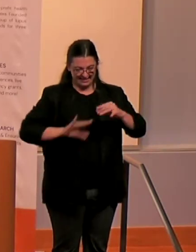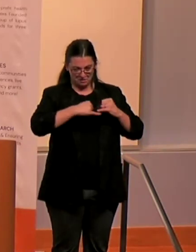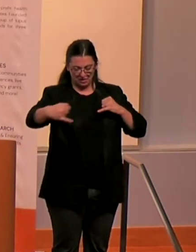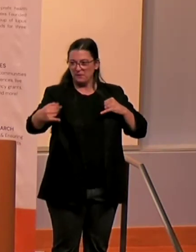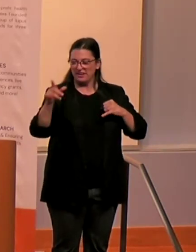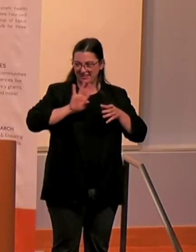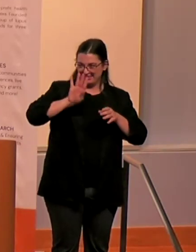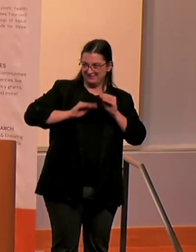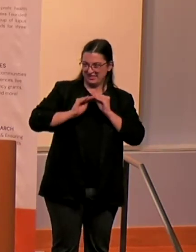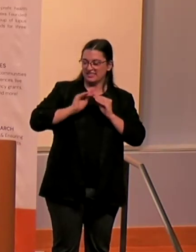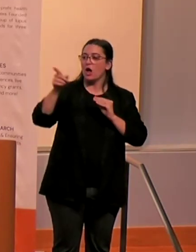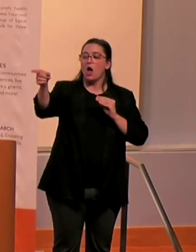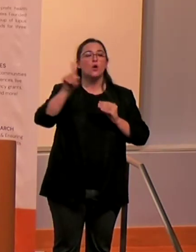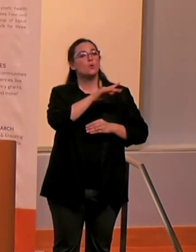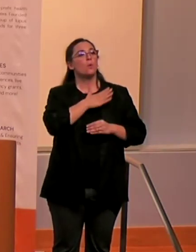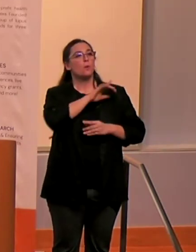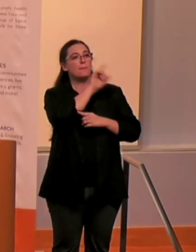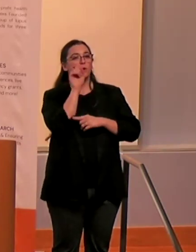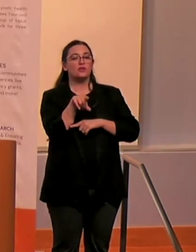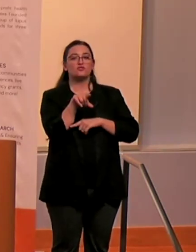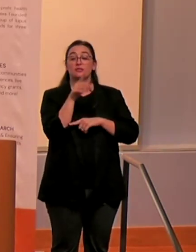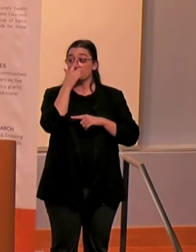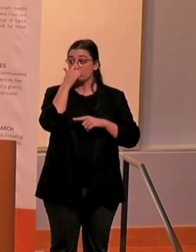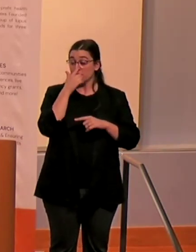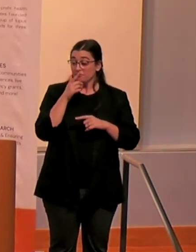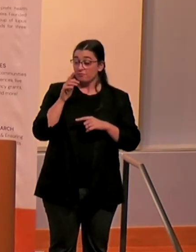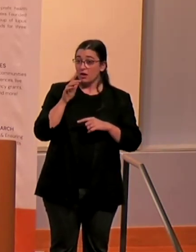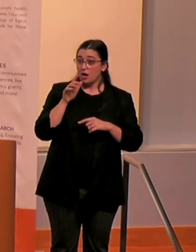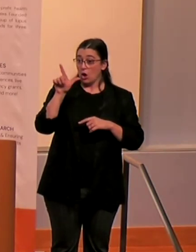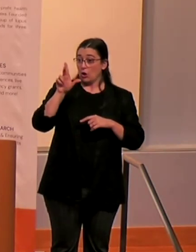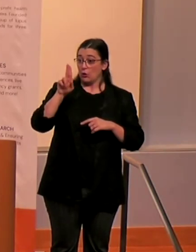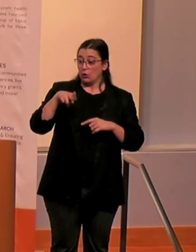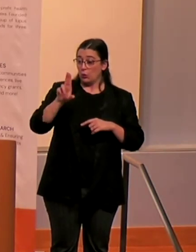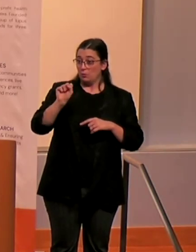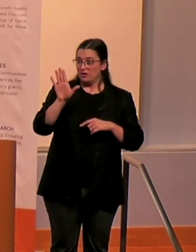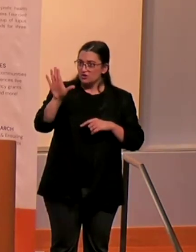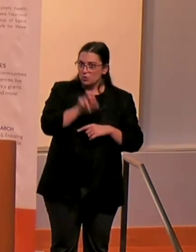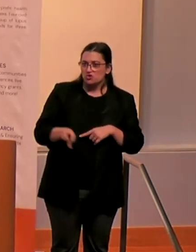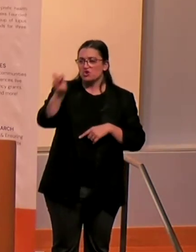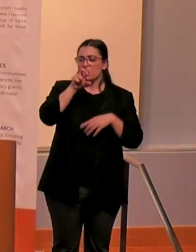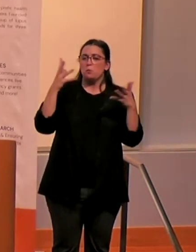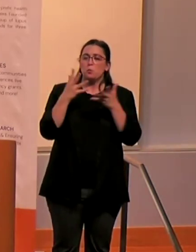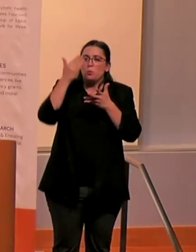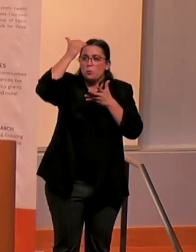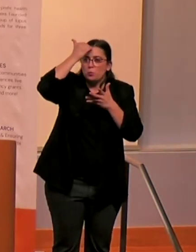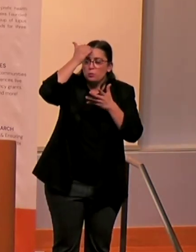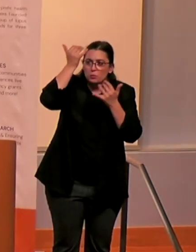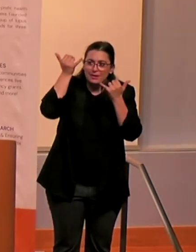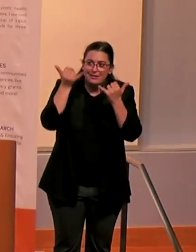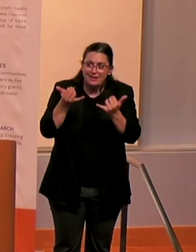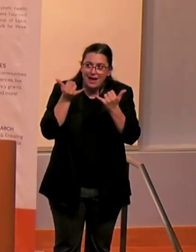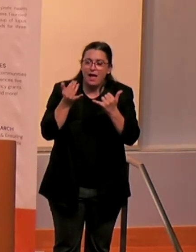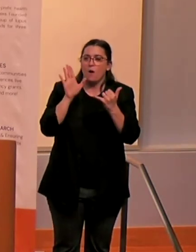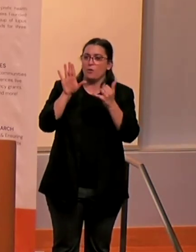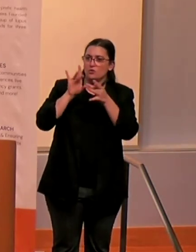My question is, what do you know now about navigating lupus, managing symptoms,